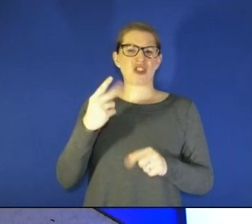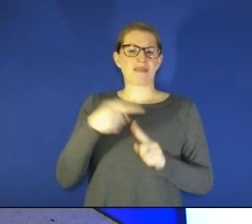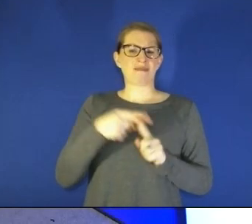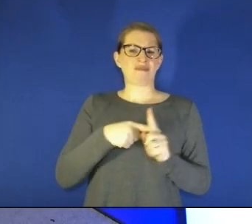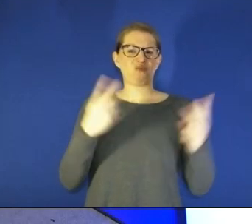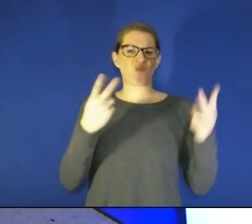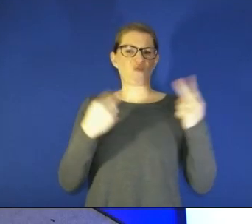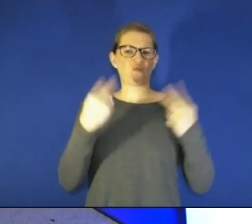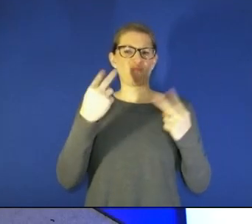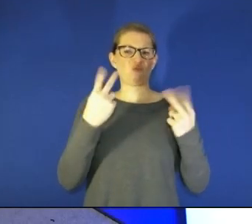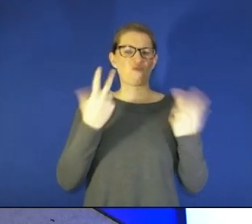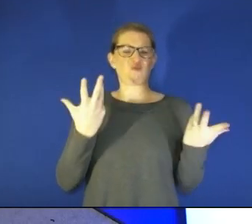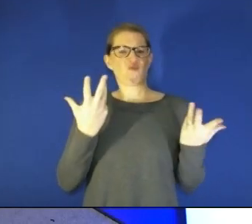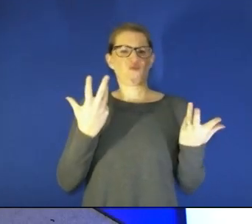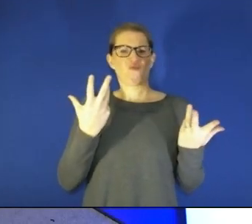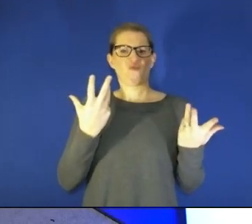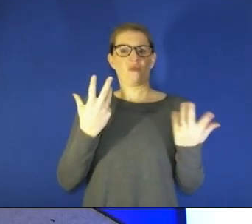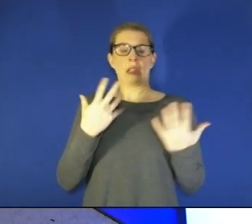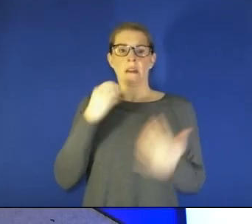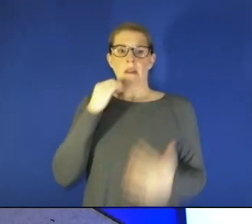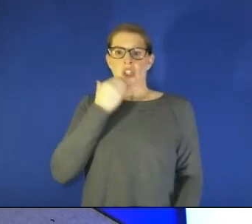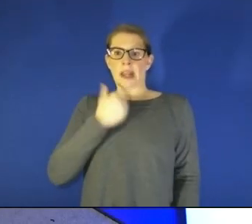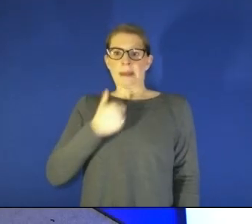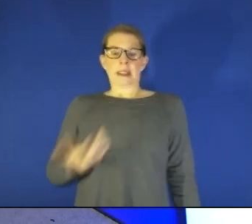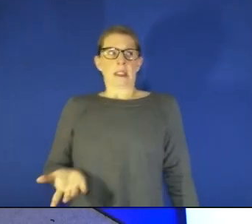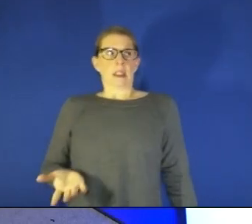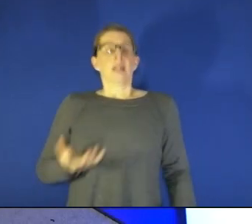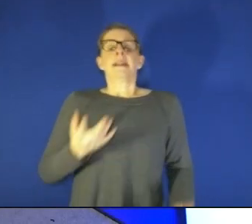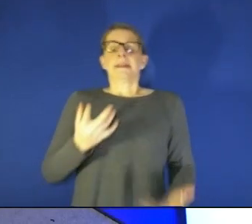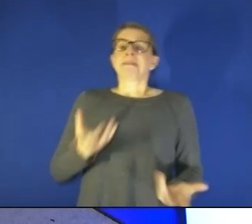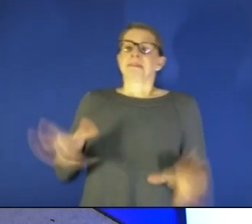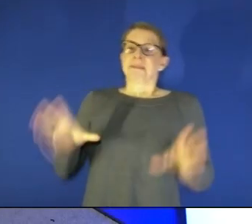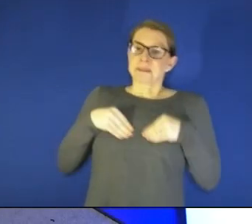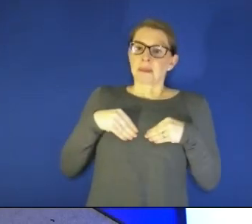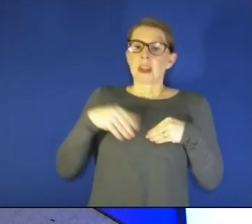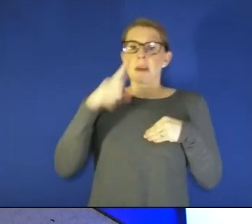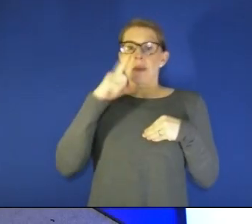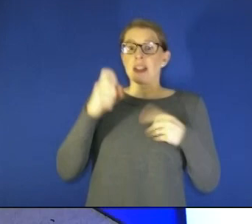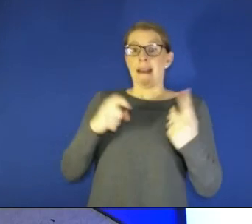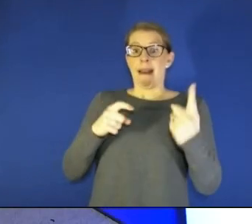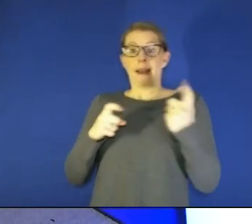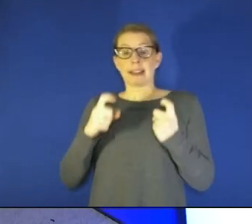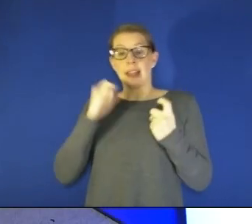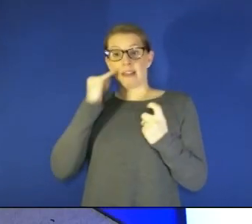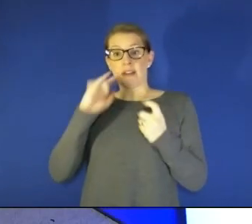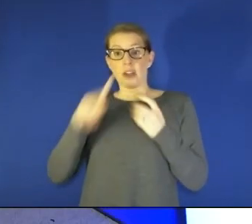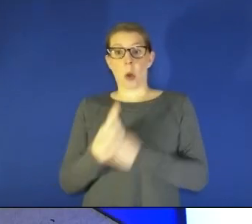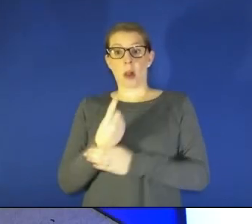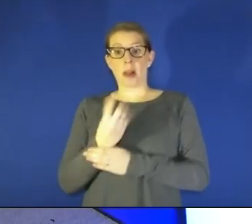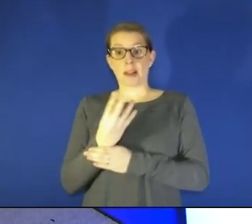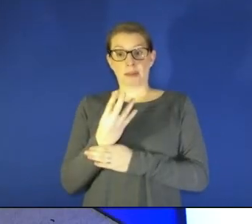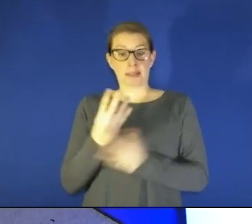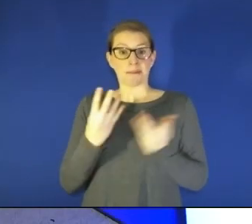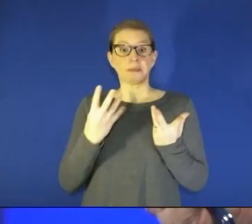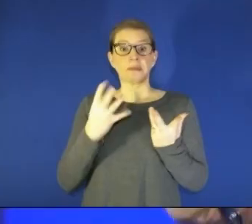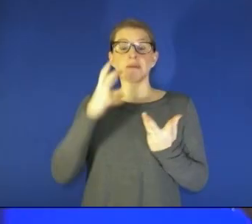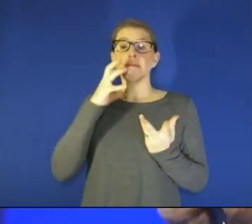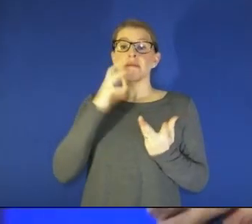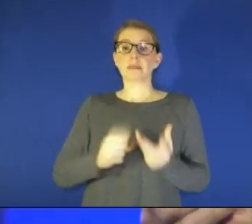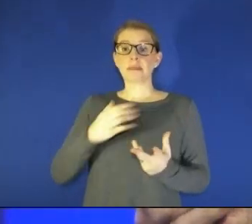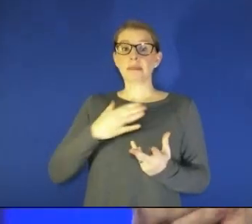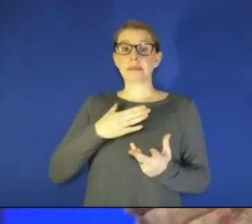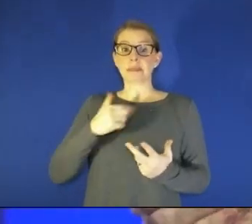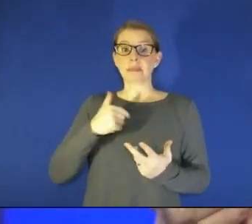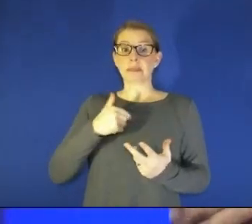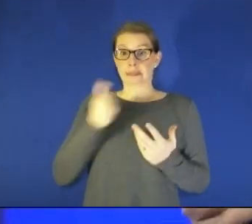me just a little bit, and I deserved it because you had asked if I had had my colonoscopy screening. You asked how old I was. And in that case, it